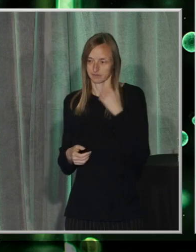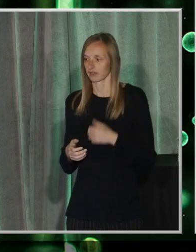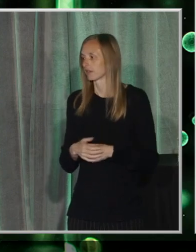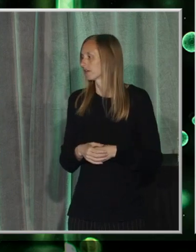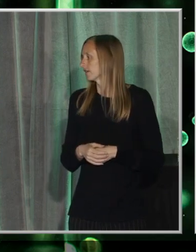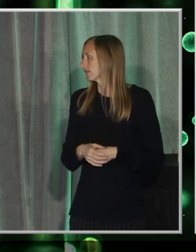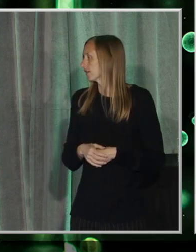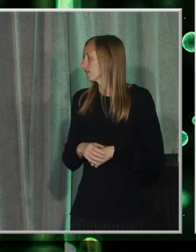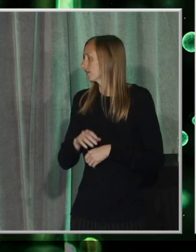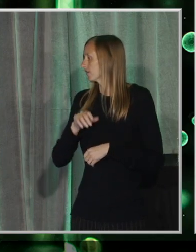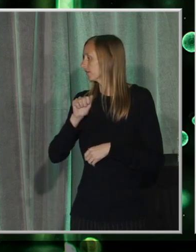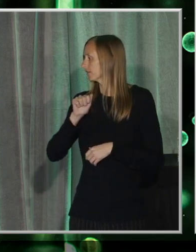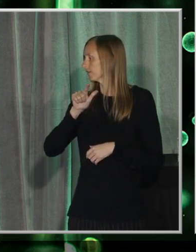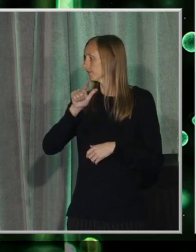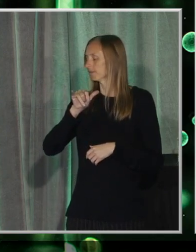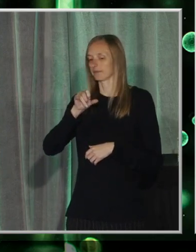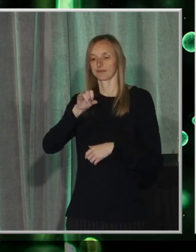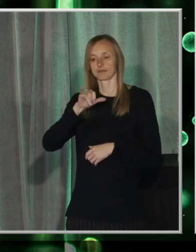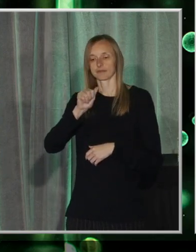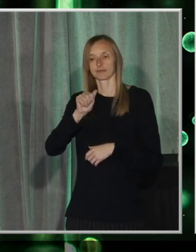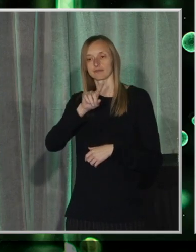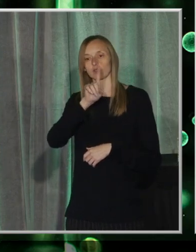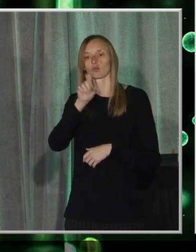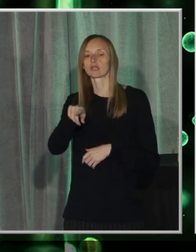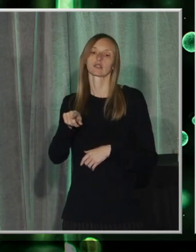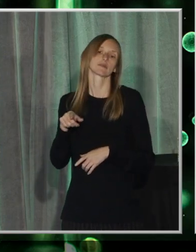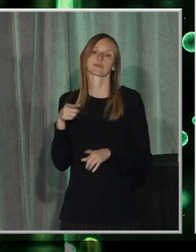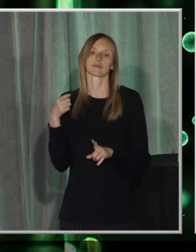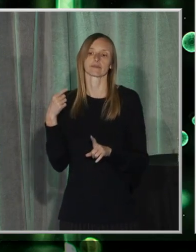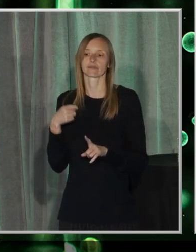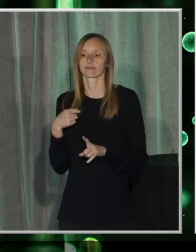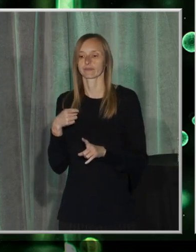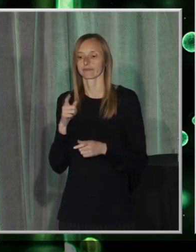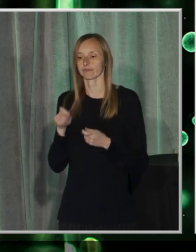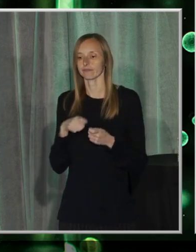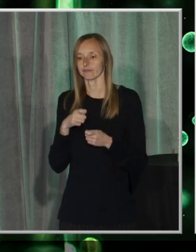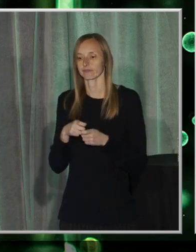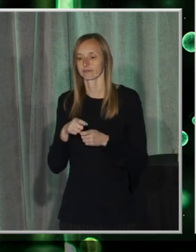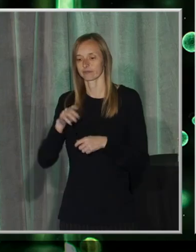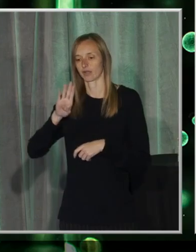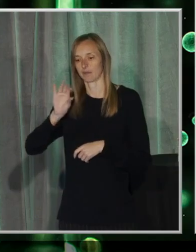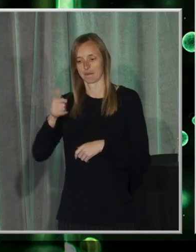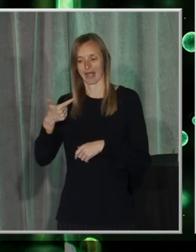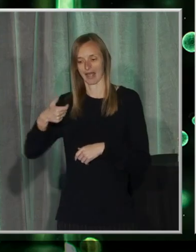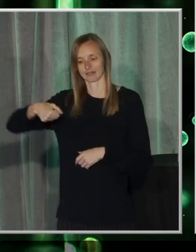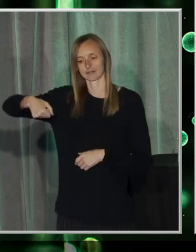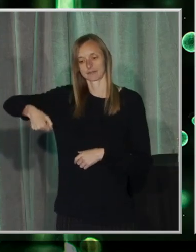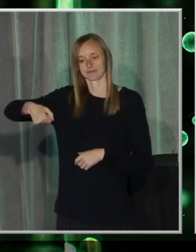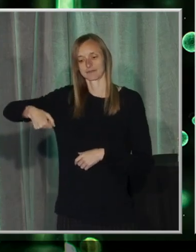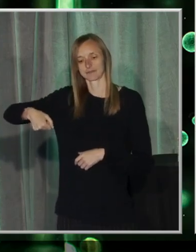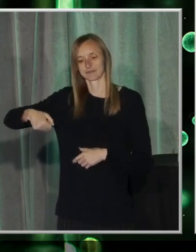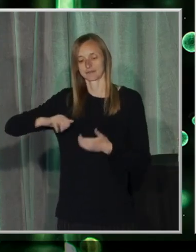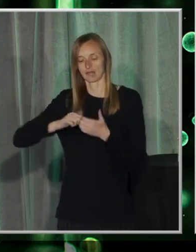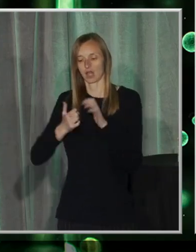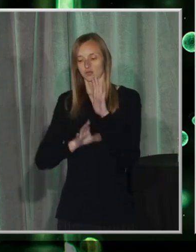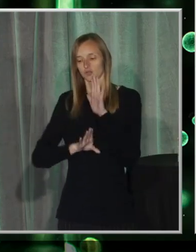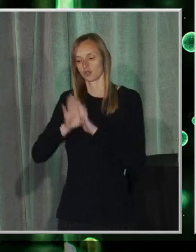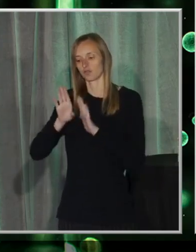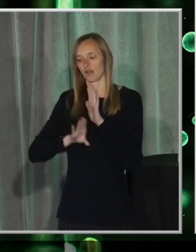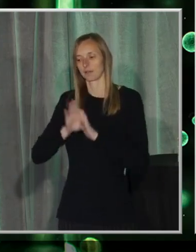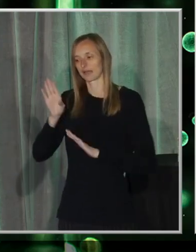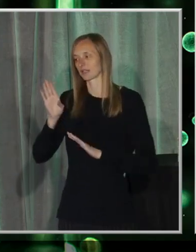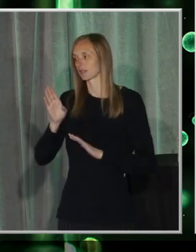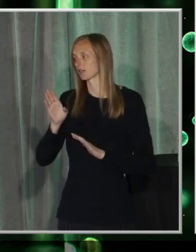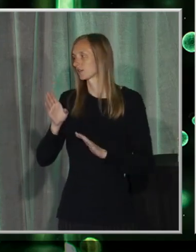I have a question on specifically the bags and how you've been developing them in terms